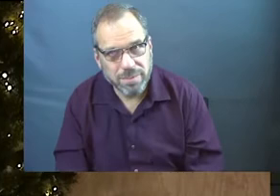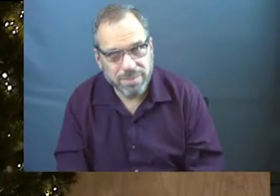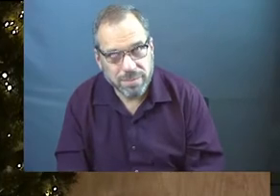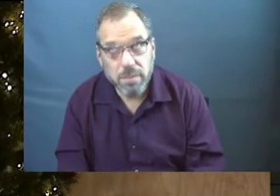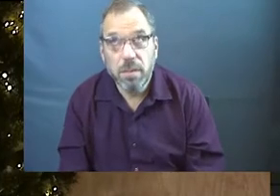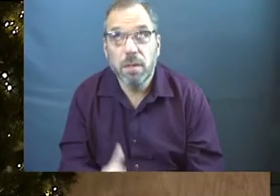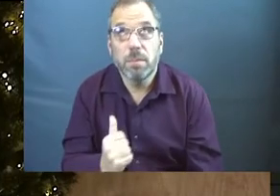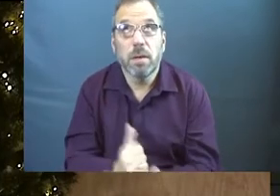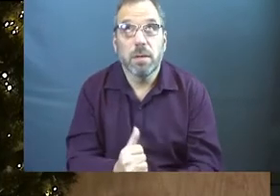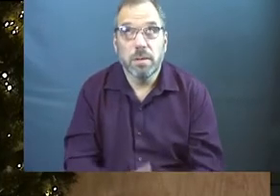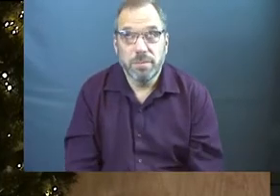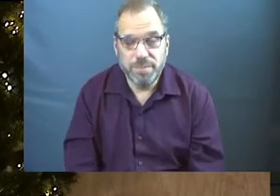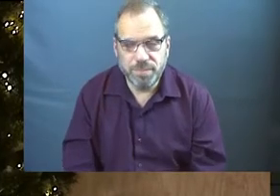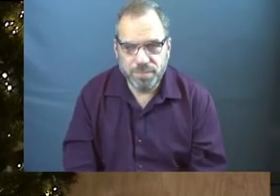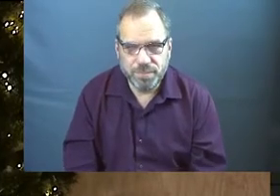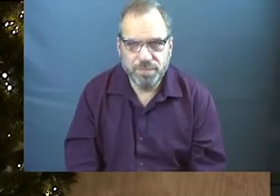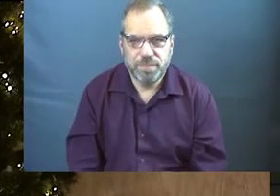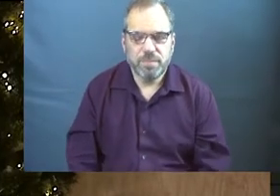Amen.